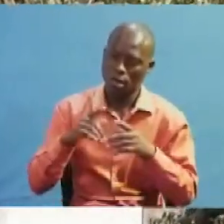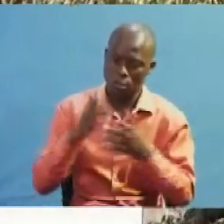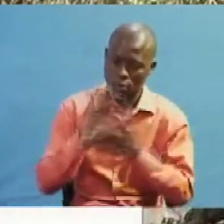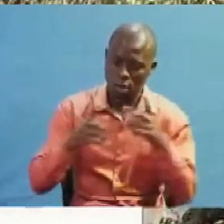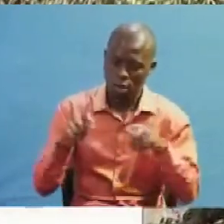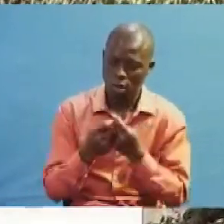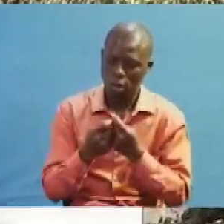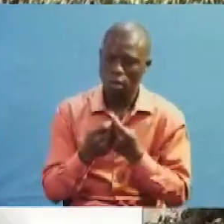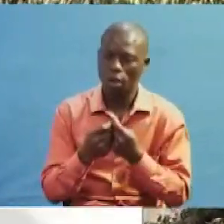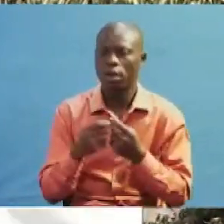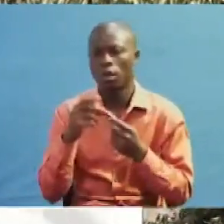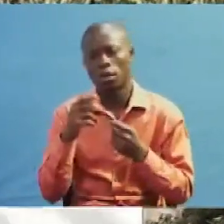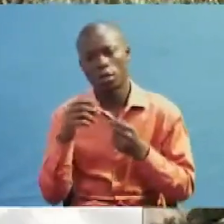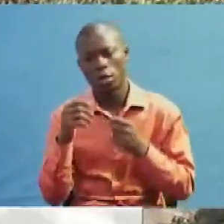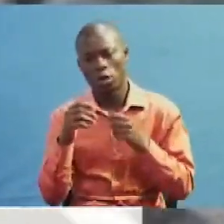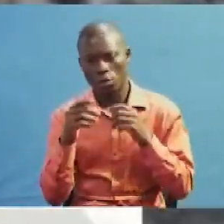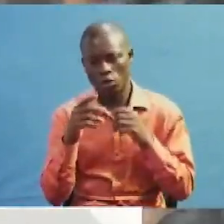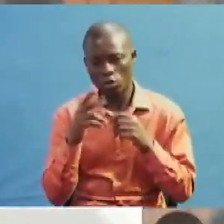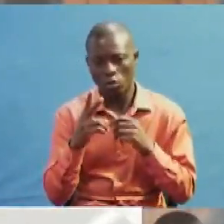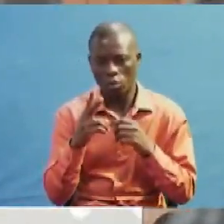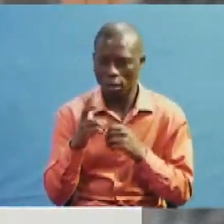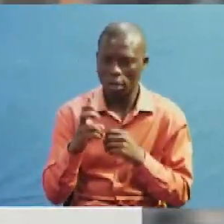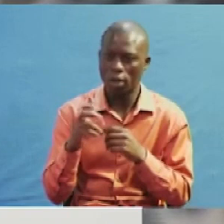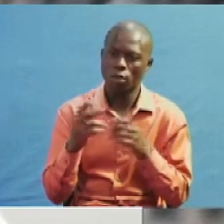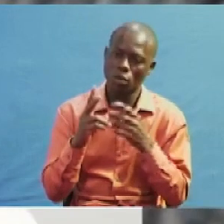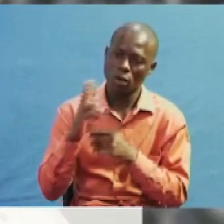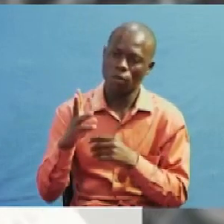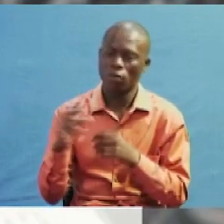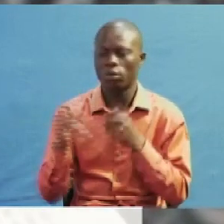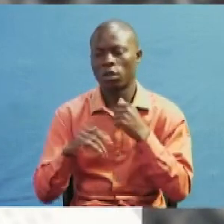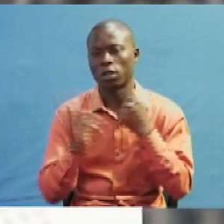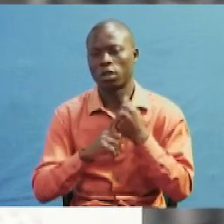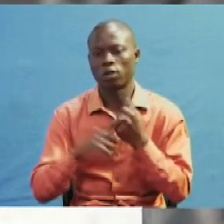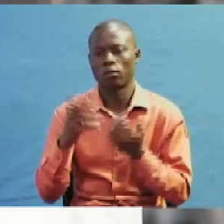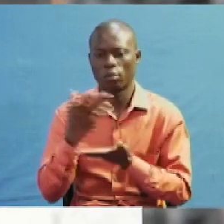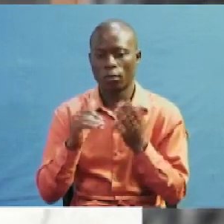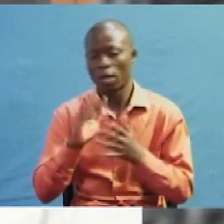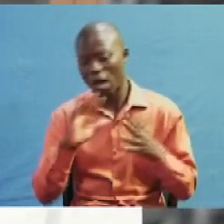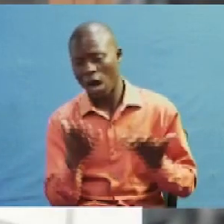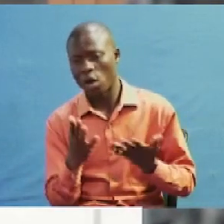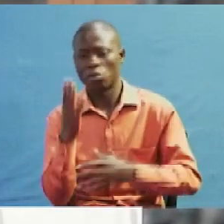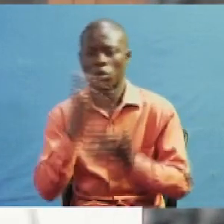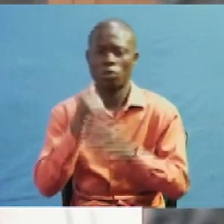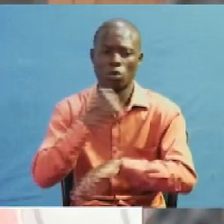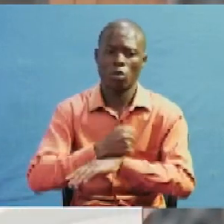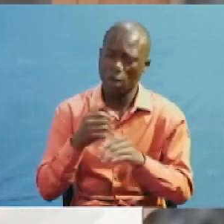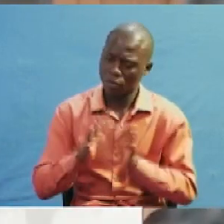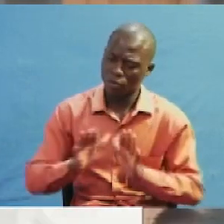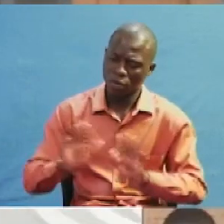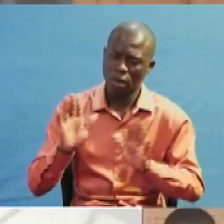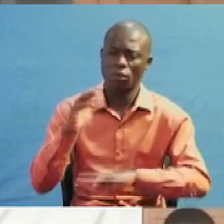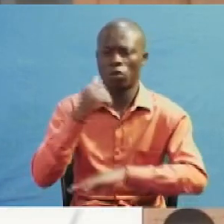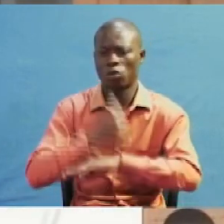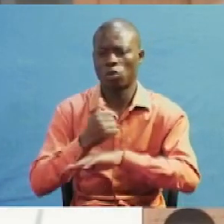from June 20th to 24th to June 26th to 28th. However, some schools have opted to release students earlier due